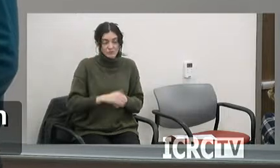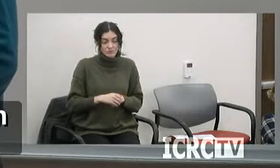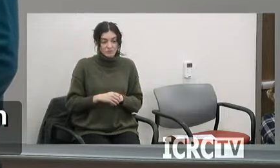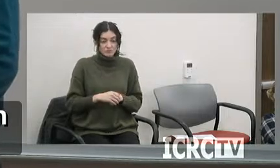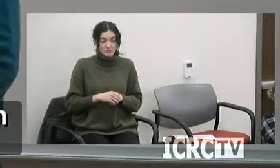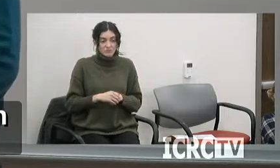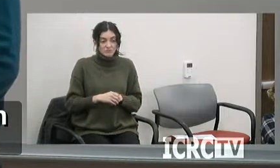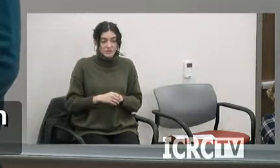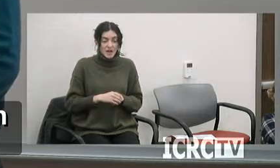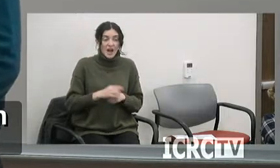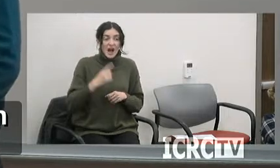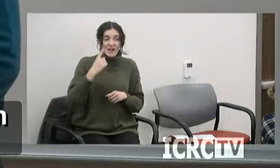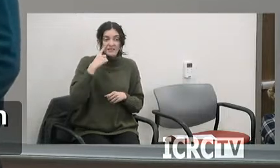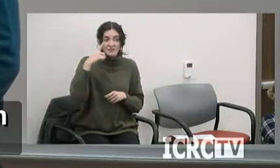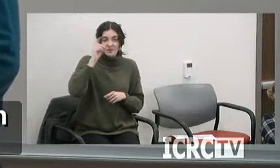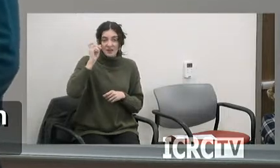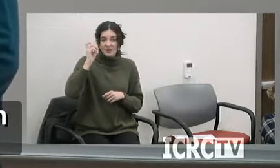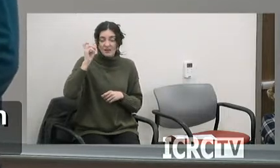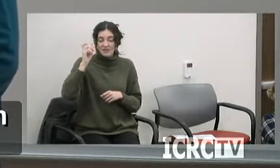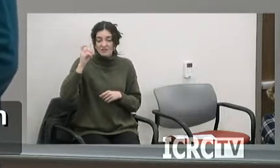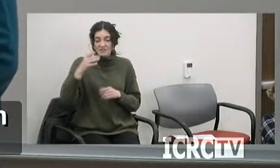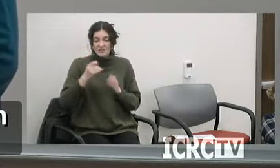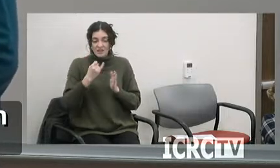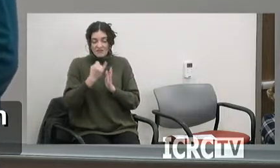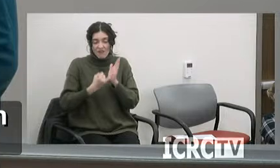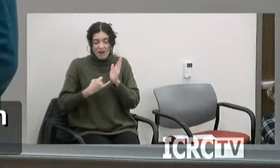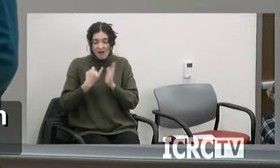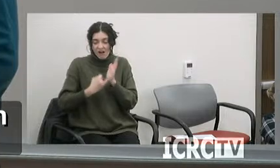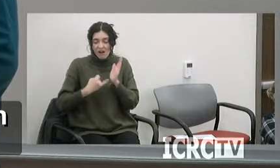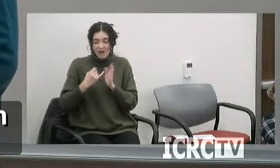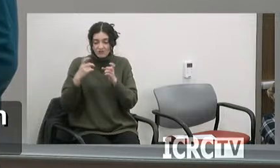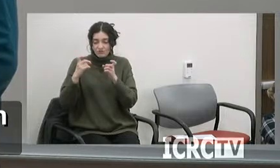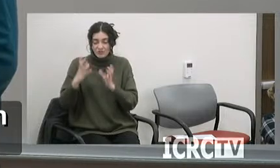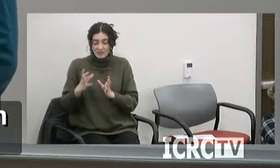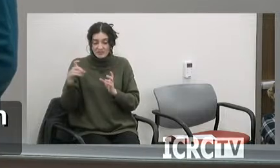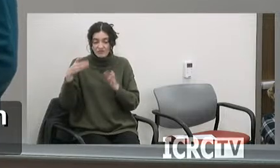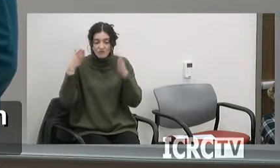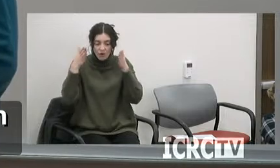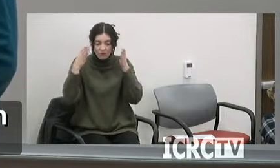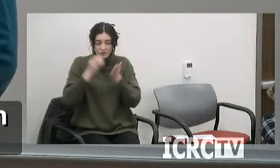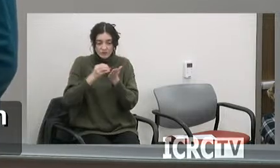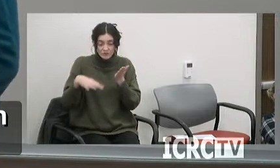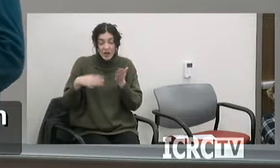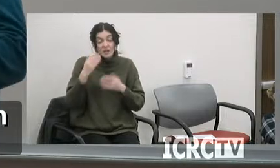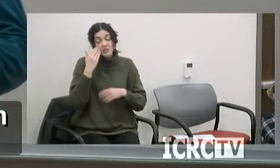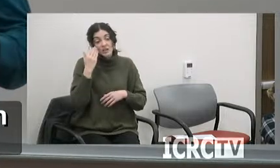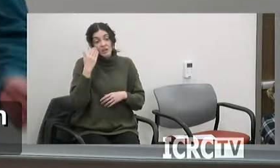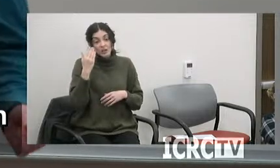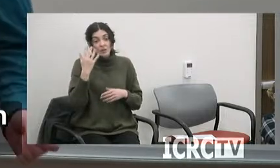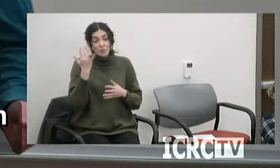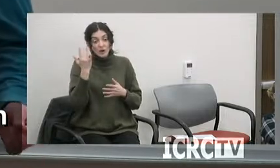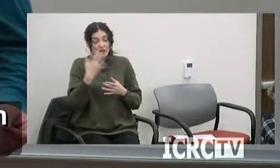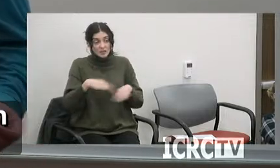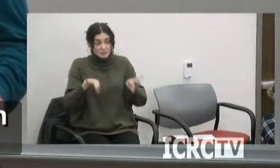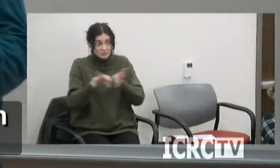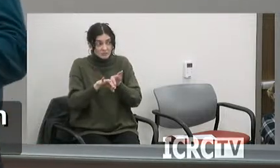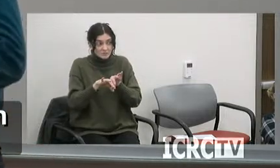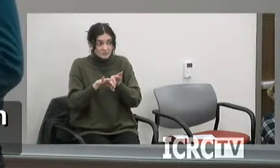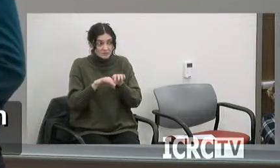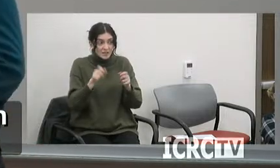on the students. What I do know for certain is, without a fine arts director, specifically Josh